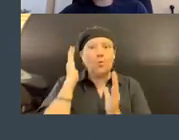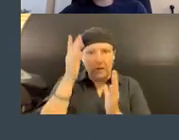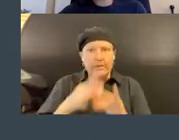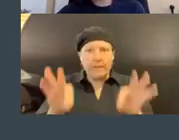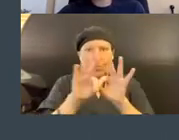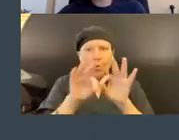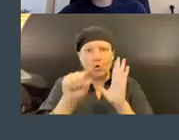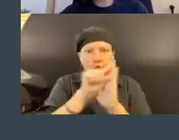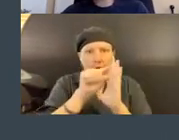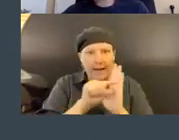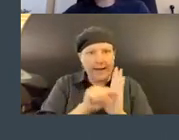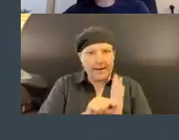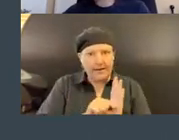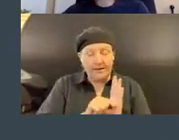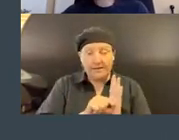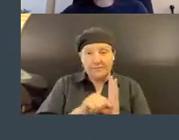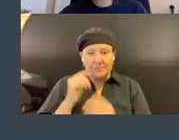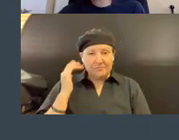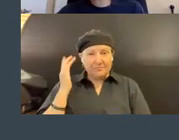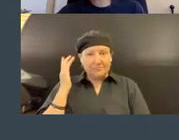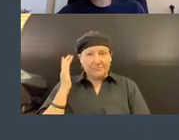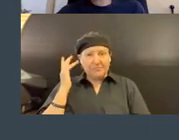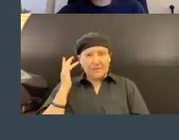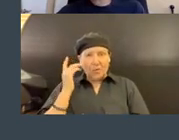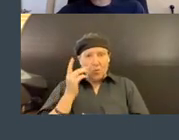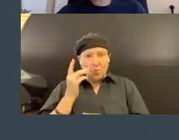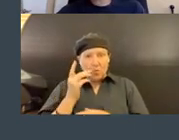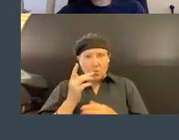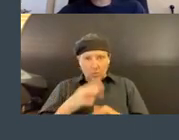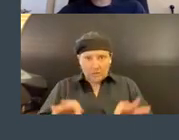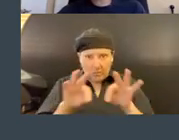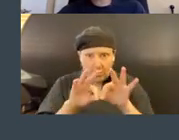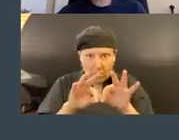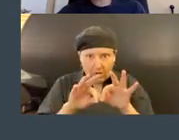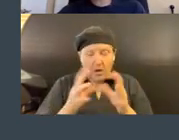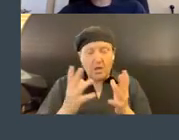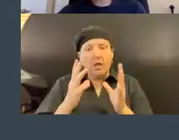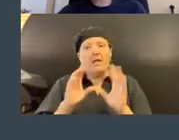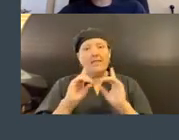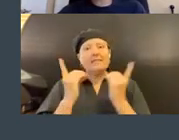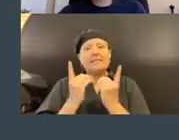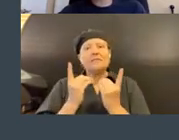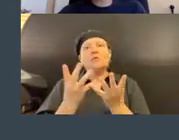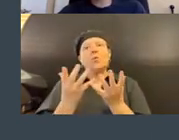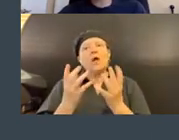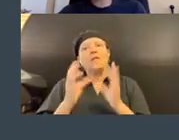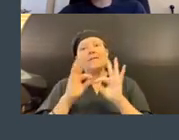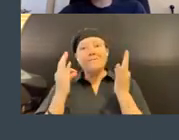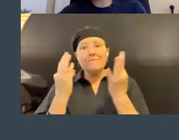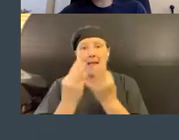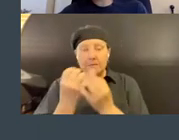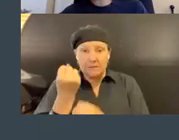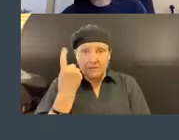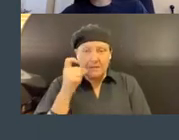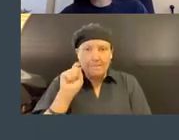I think part of the reason behind this is because the district wanted families and students to understand that like there's accountability to this